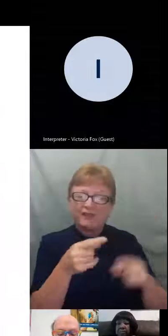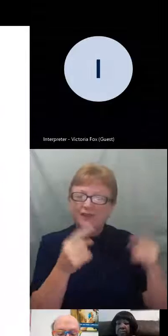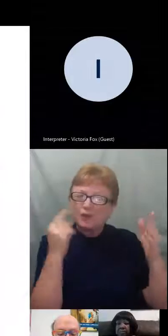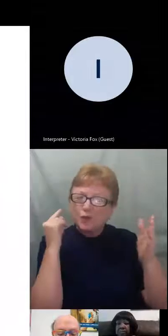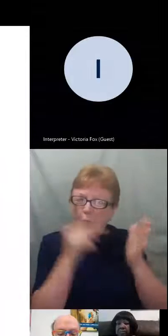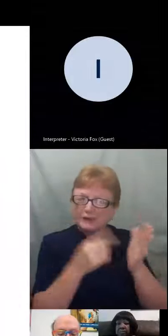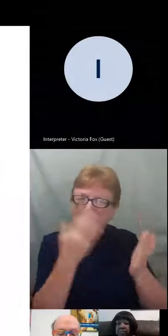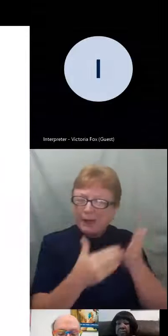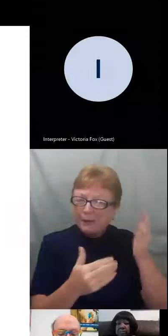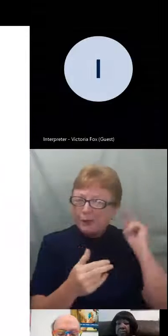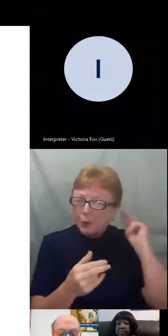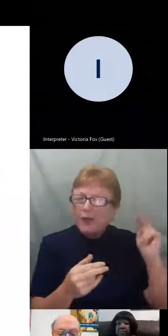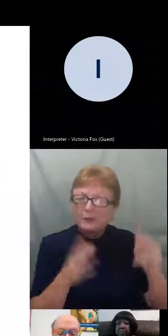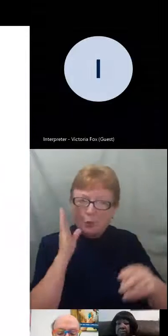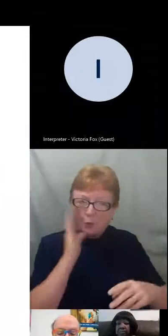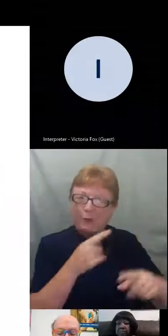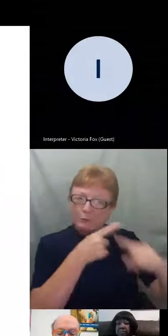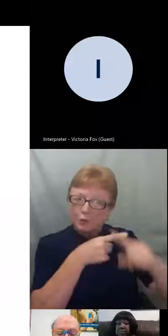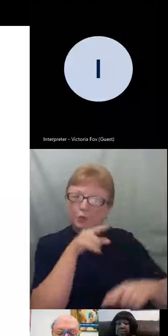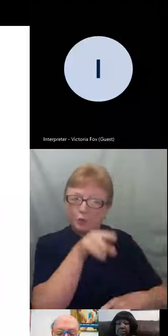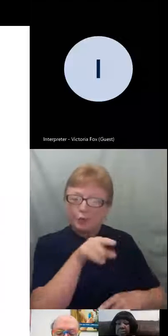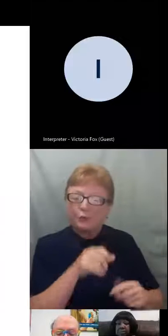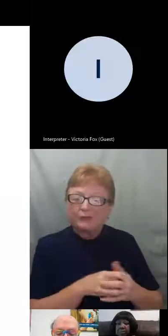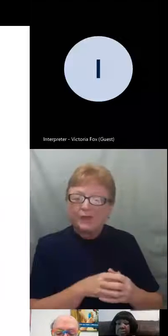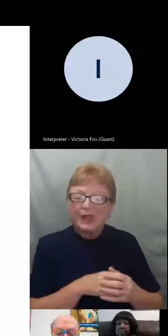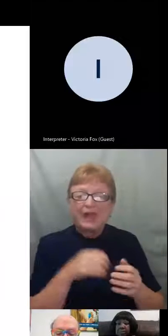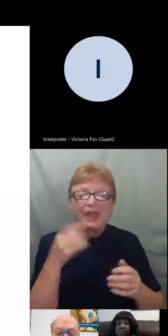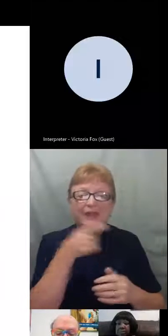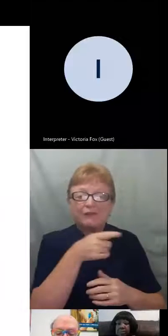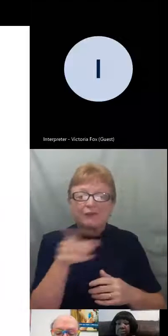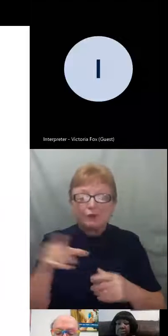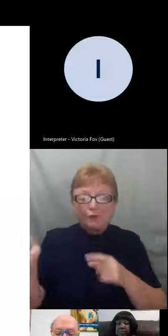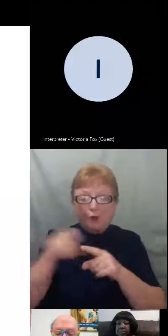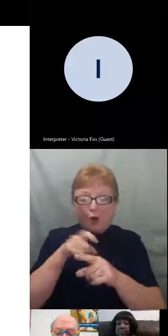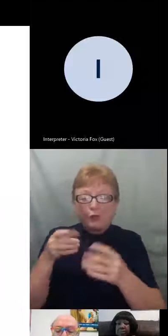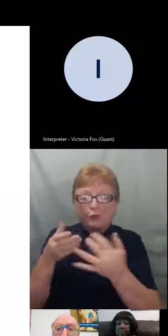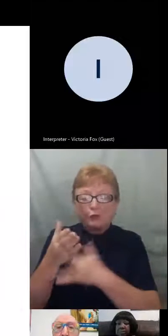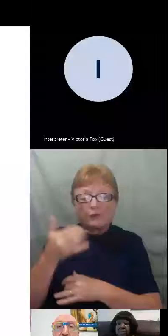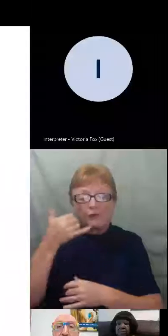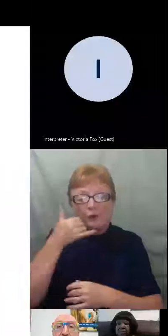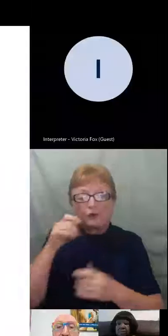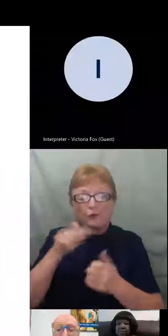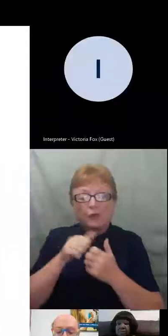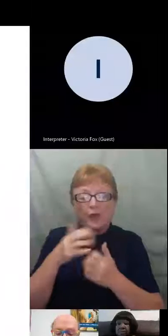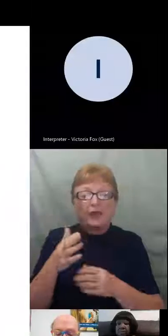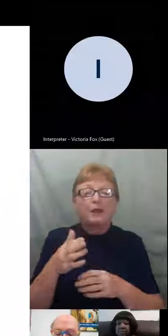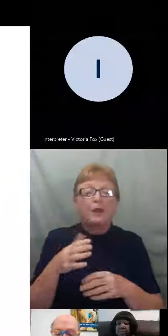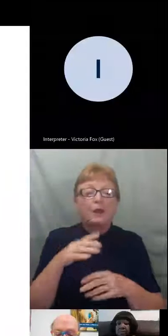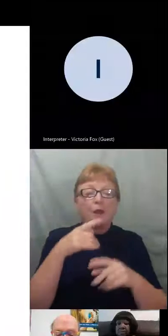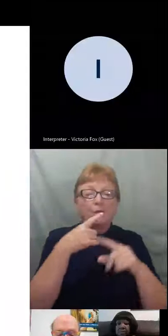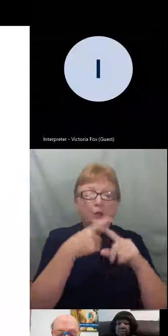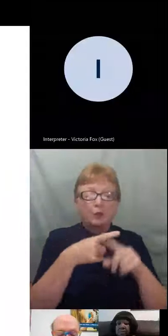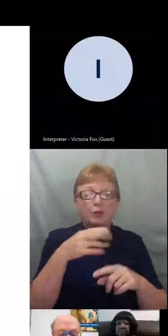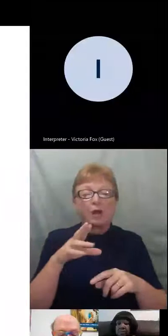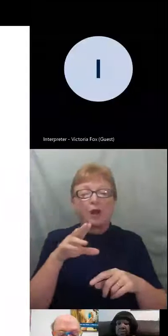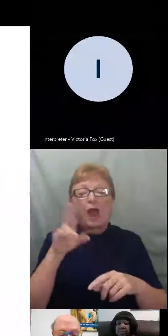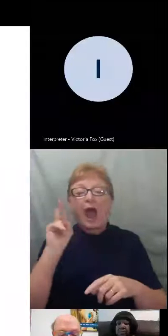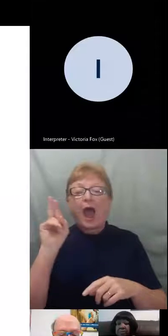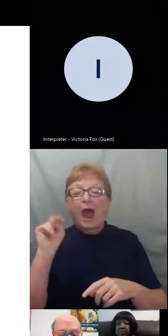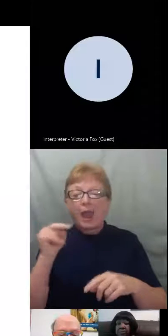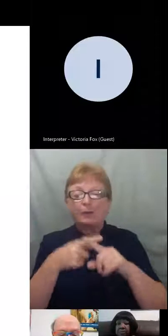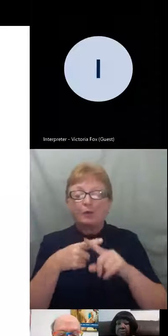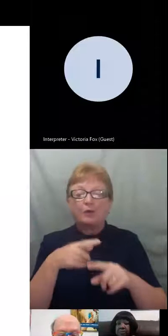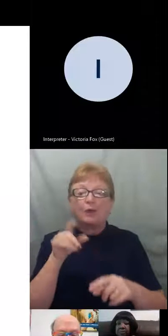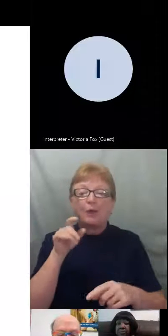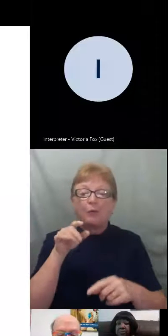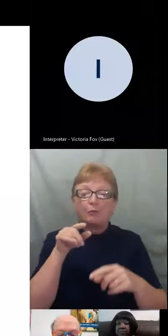from their line. For those of you who have called in by phone, you can mute and unmute by pressing *6.